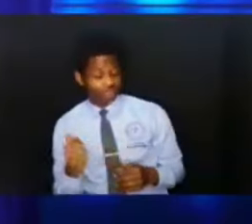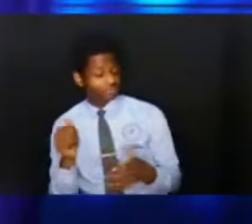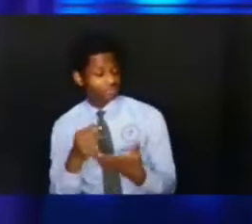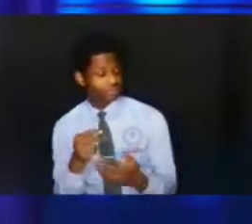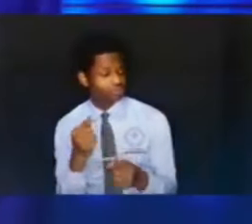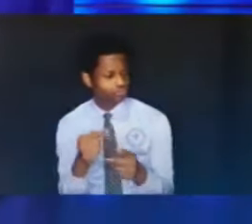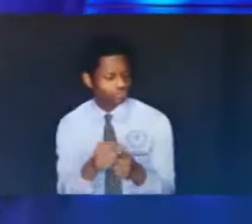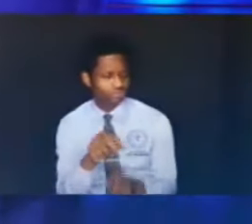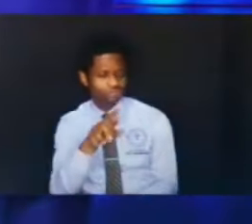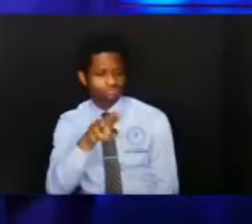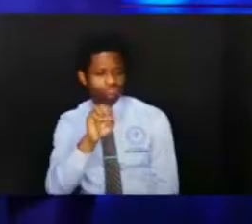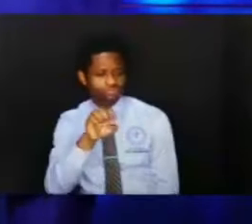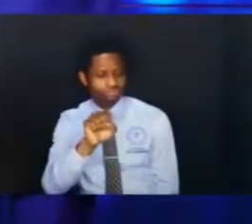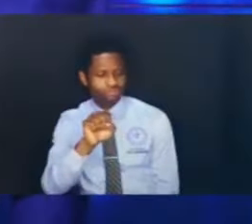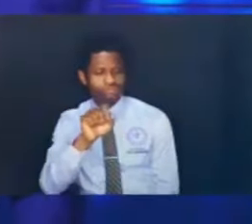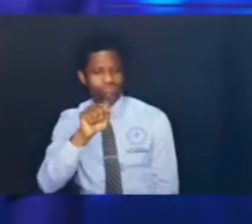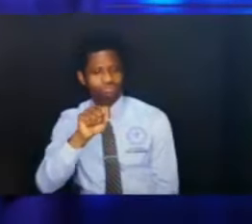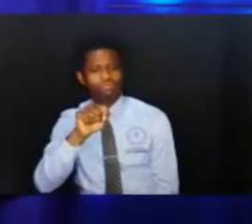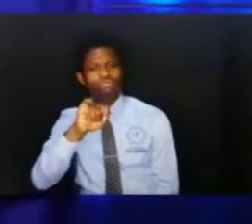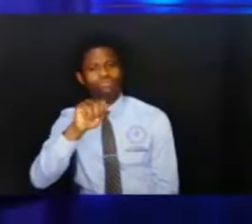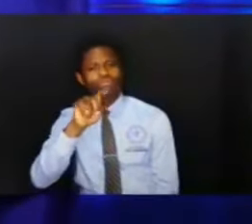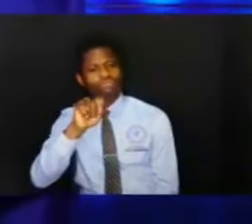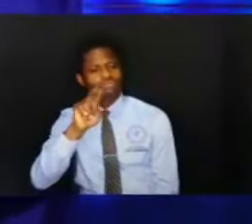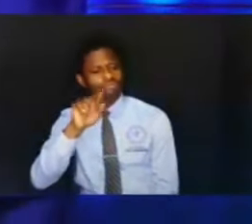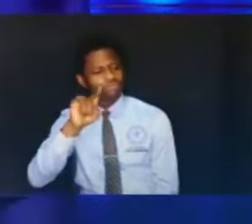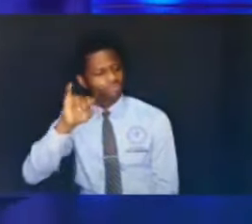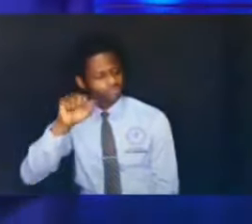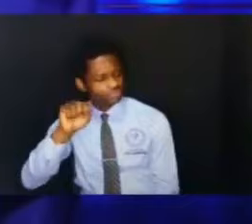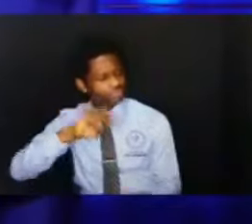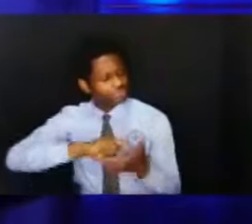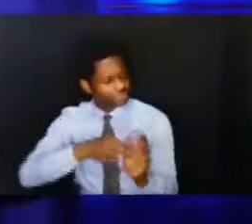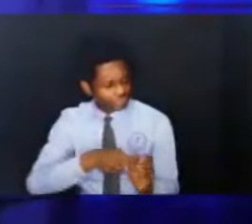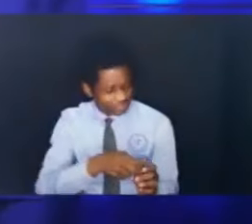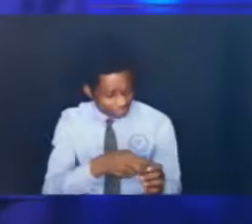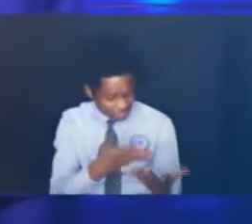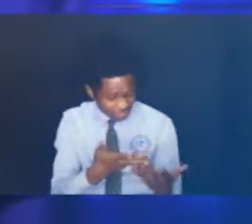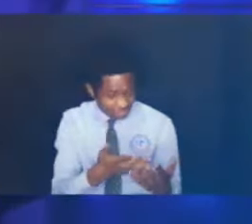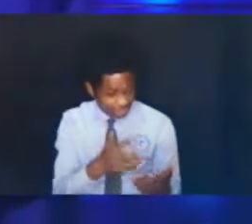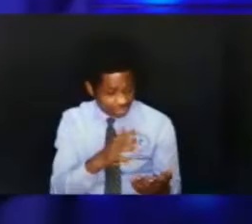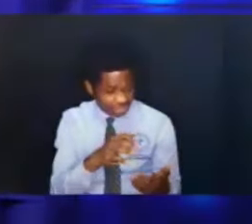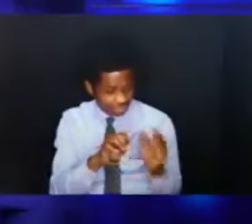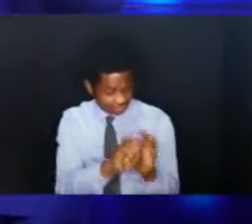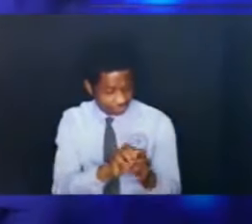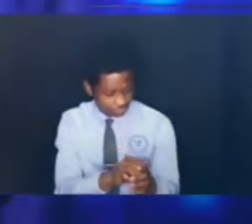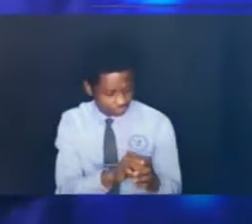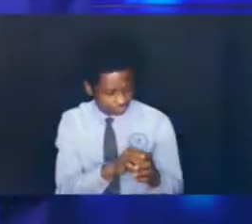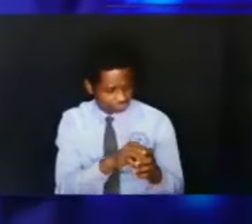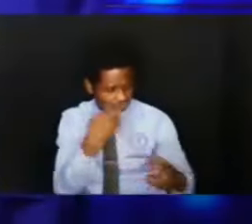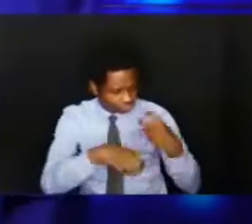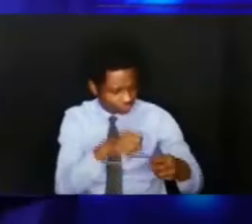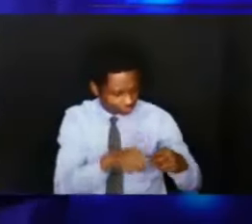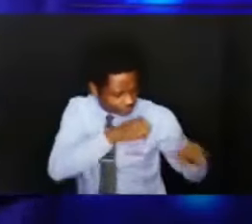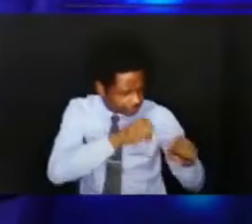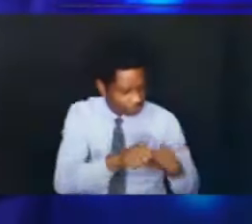making amends for a wrong. Now ye can so be a tribe be a wasen no car, not just say ne wasen no bomb modern so obdin see a